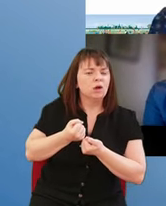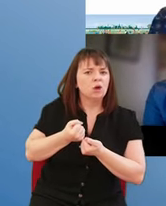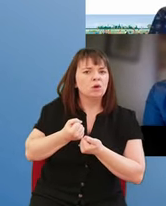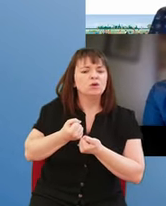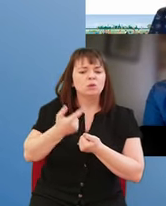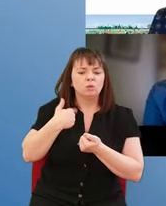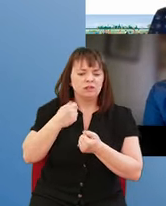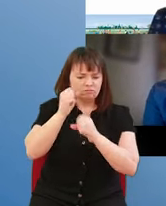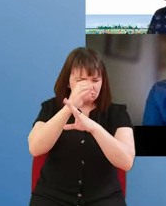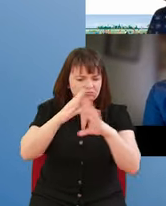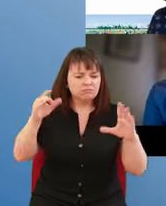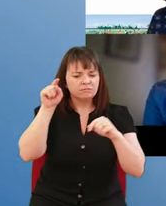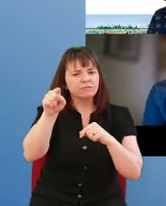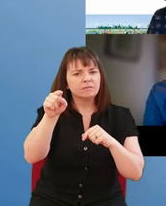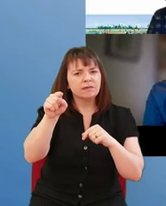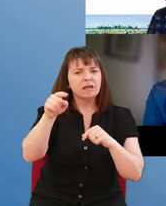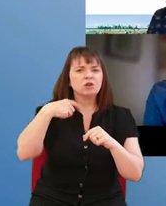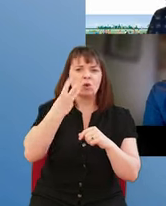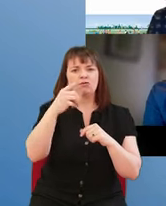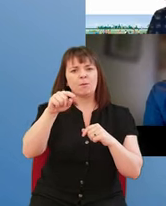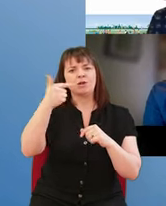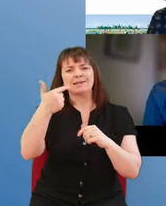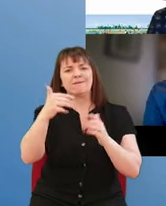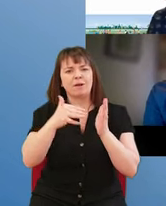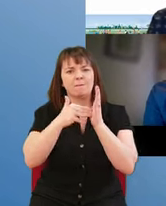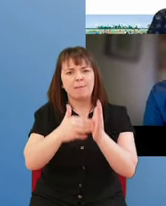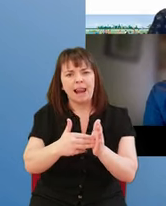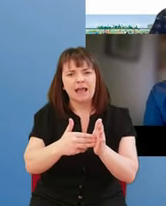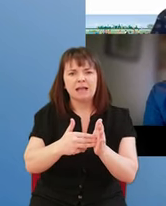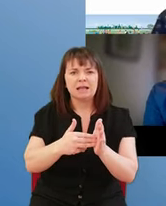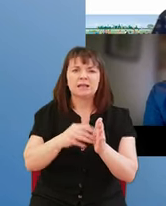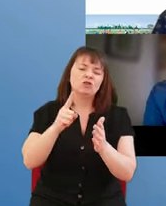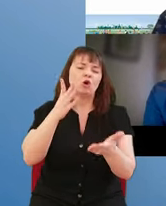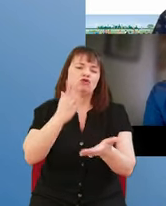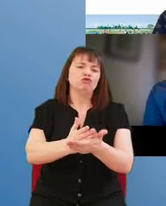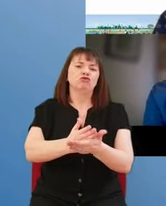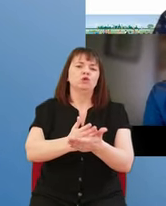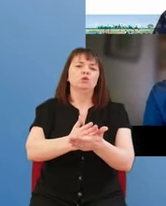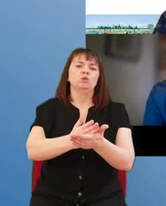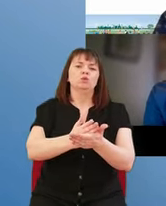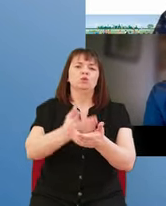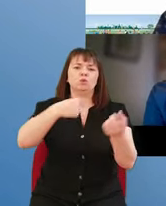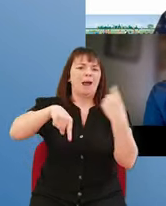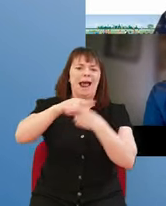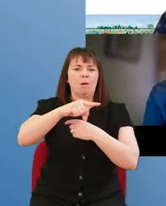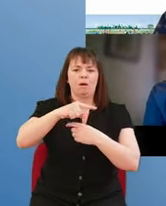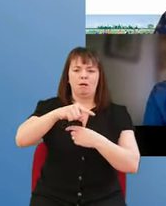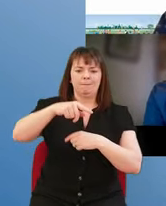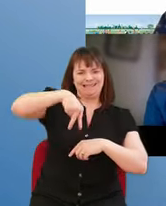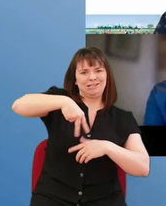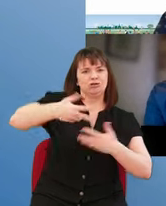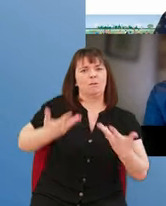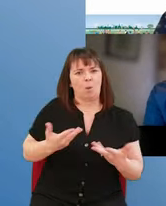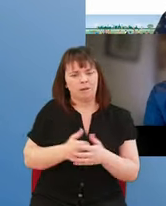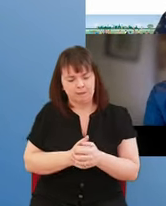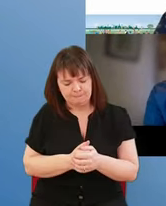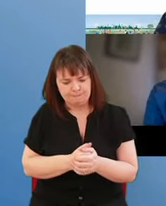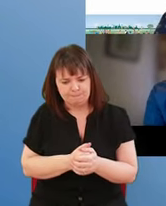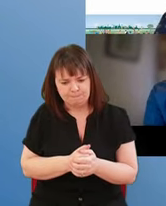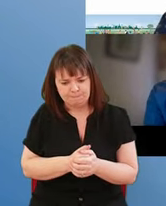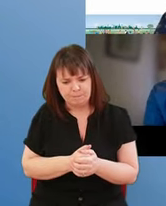Moving on to the financial summary page, this shows that the GP prescribing has deteriorated by £500,000 from month 8 to month